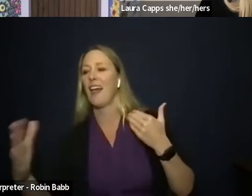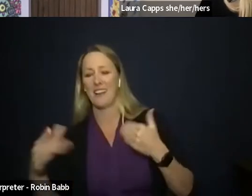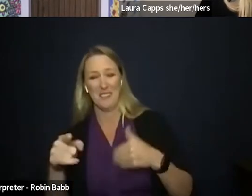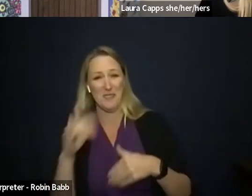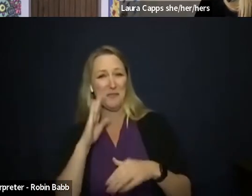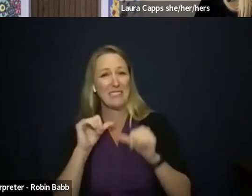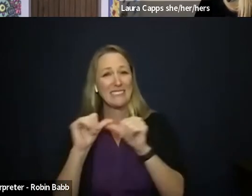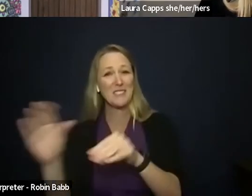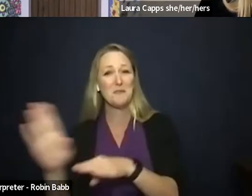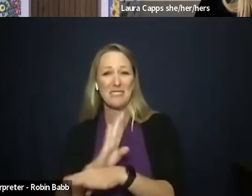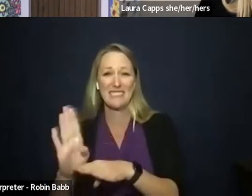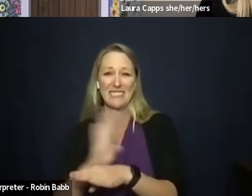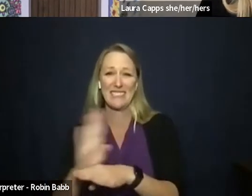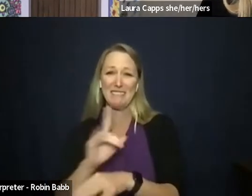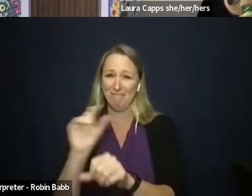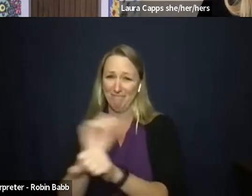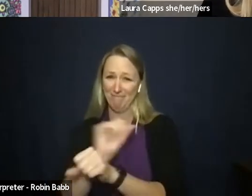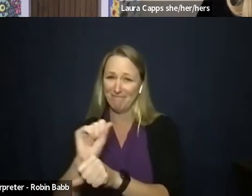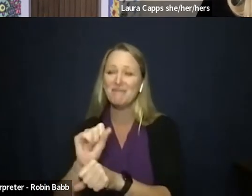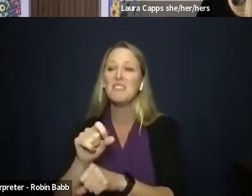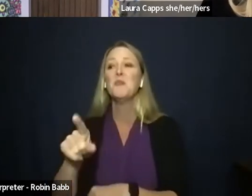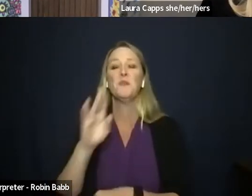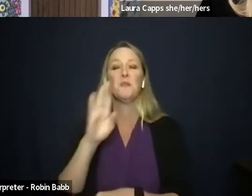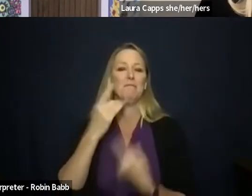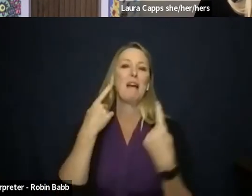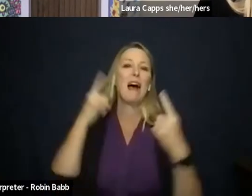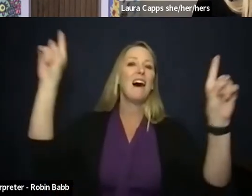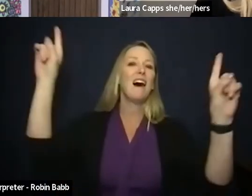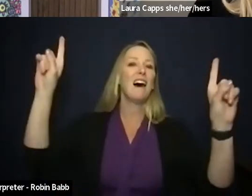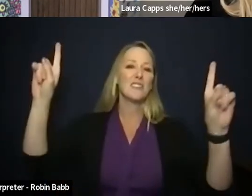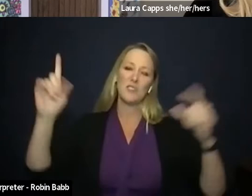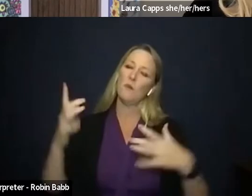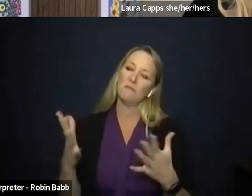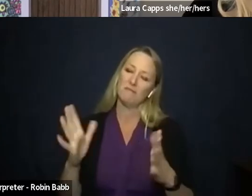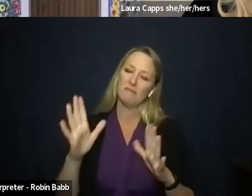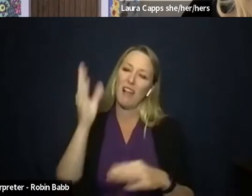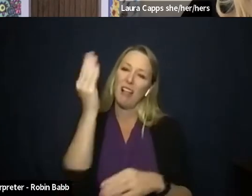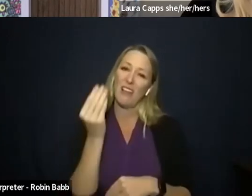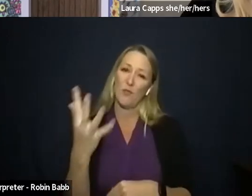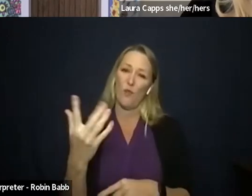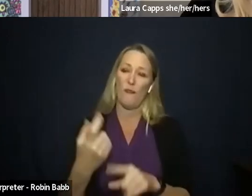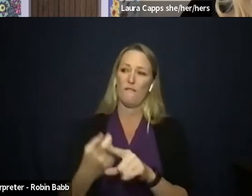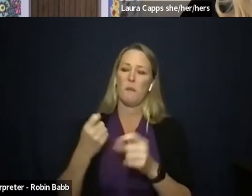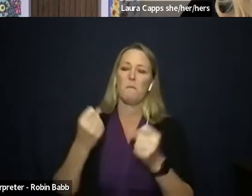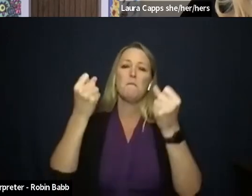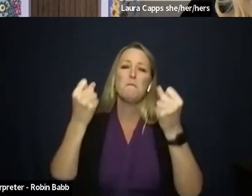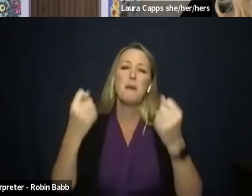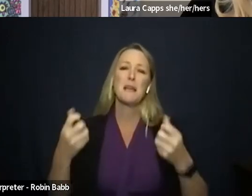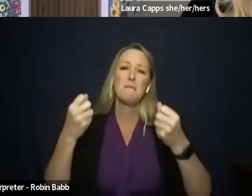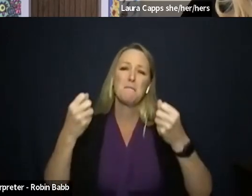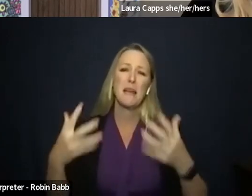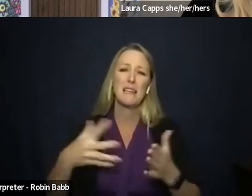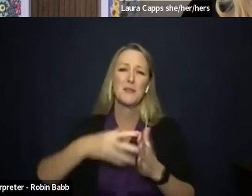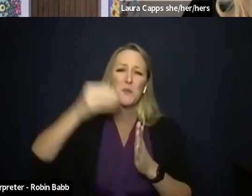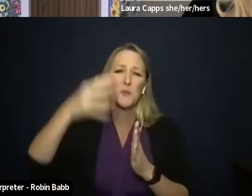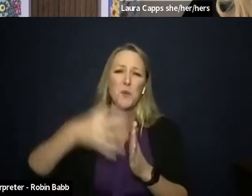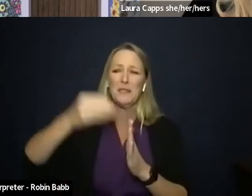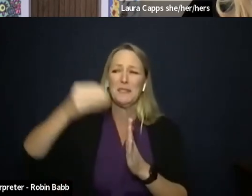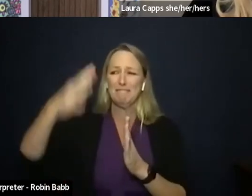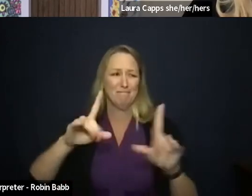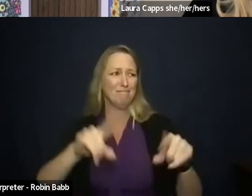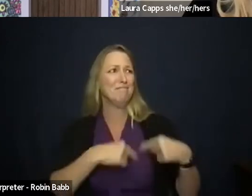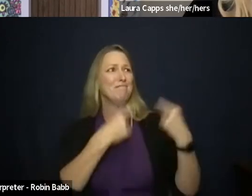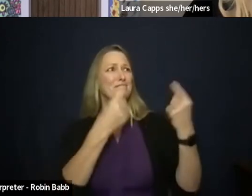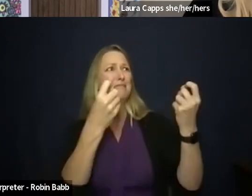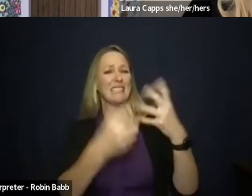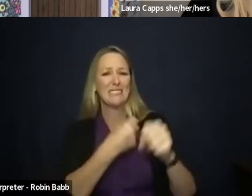busy and very successful and on behalf of the many many many students who you have served thank you thank